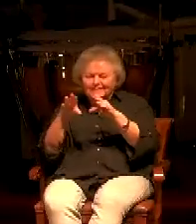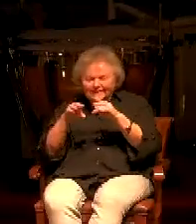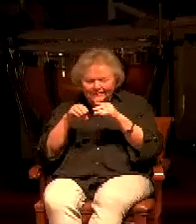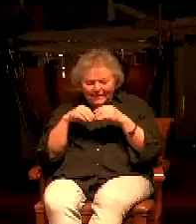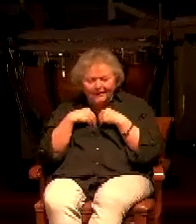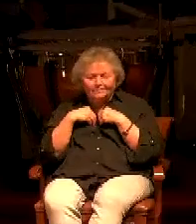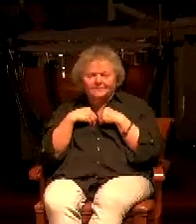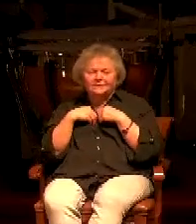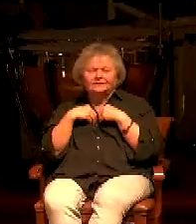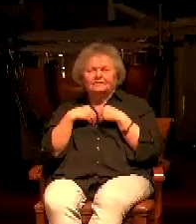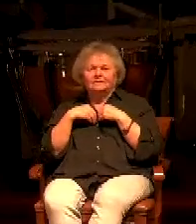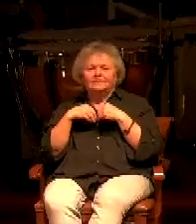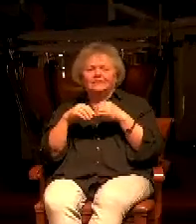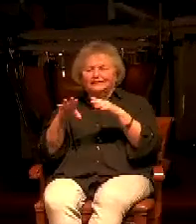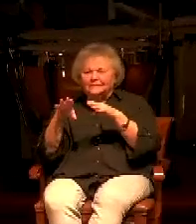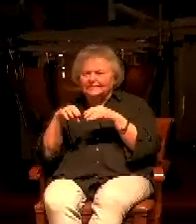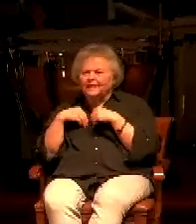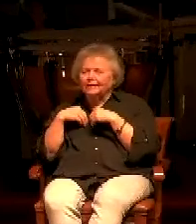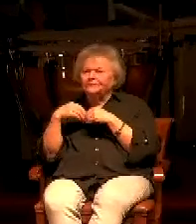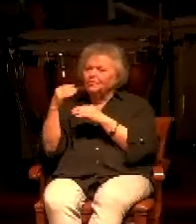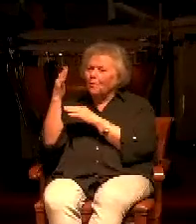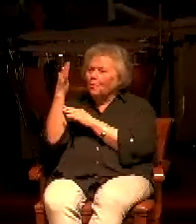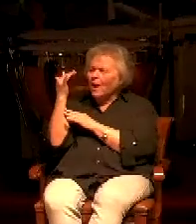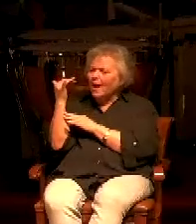this. He loves you.